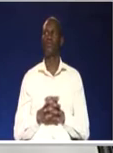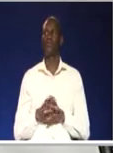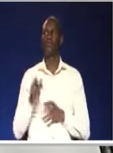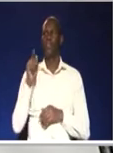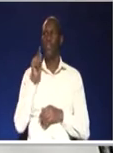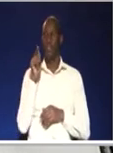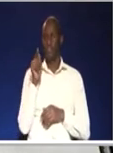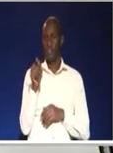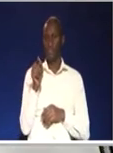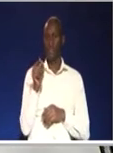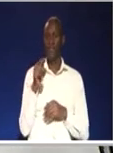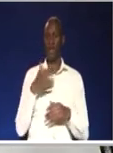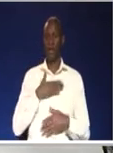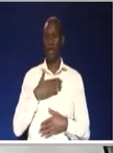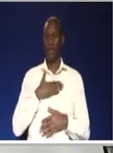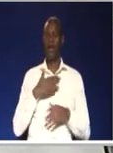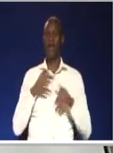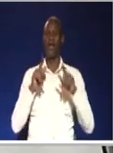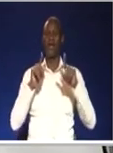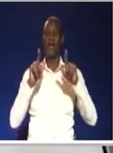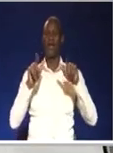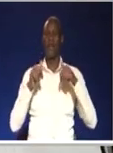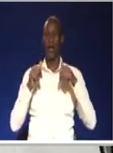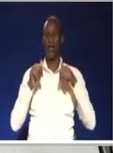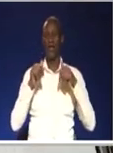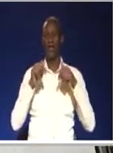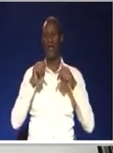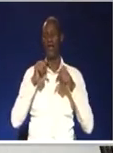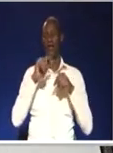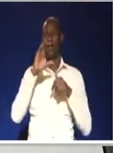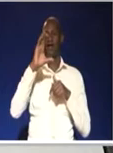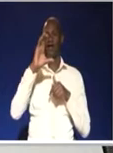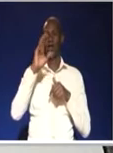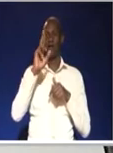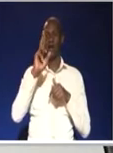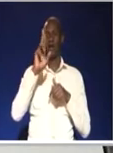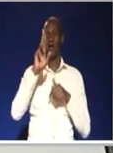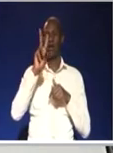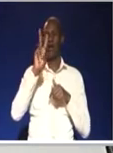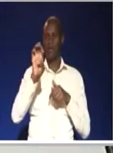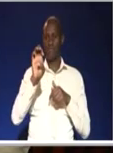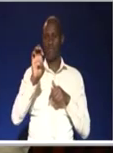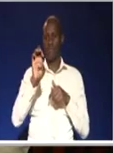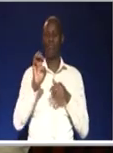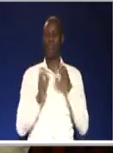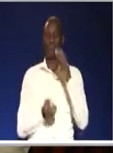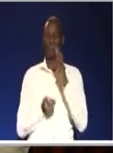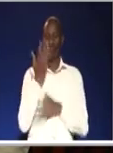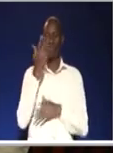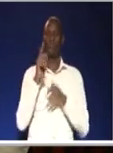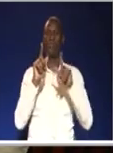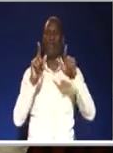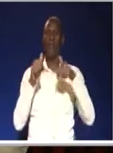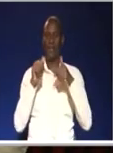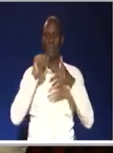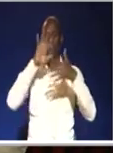this is our demand curve generated from the demand schedule,